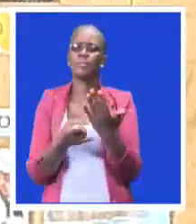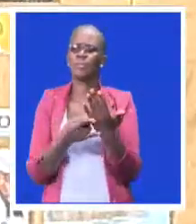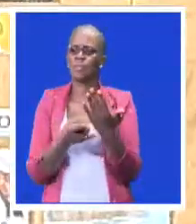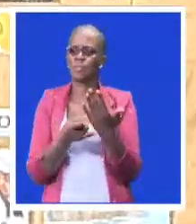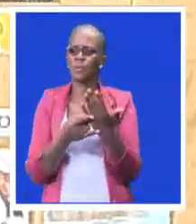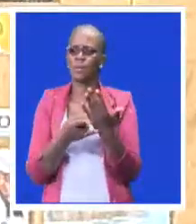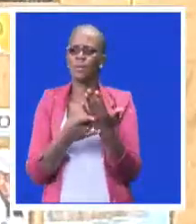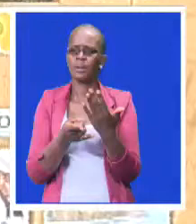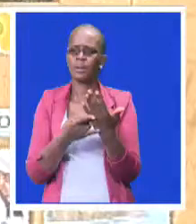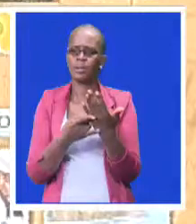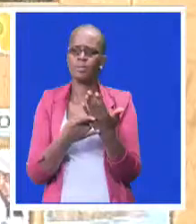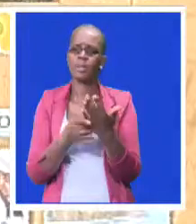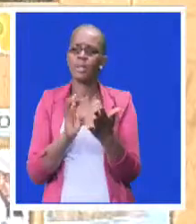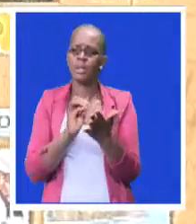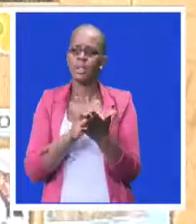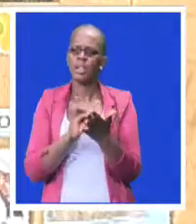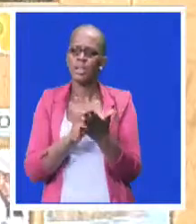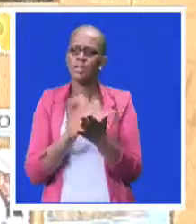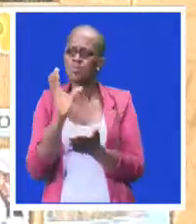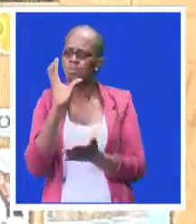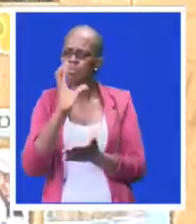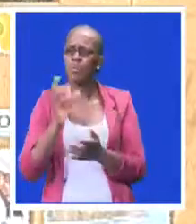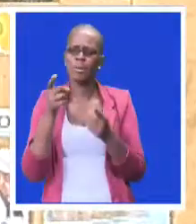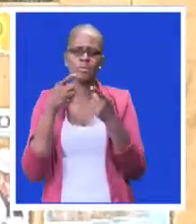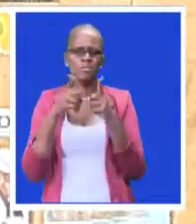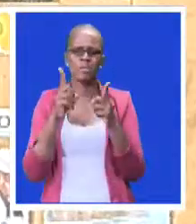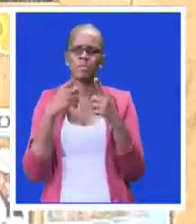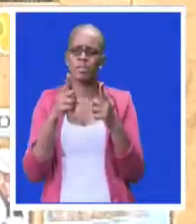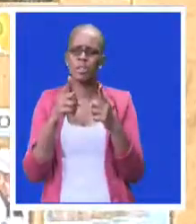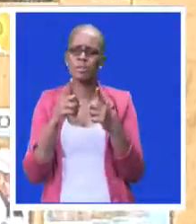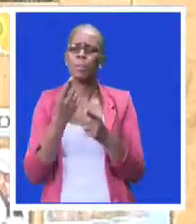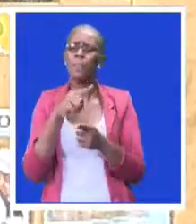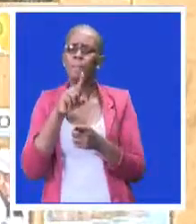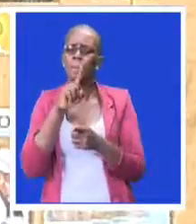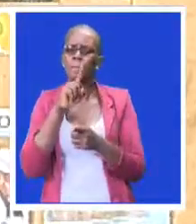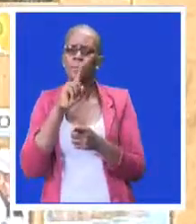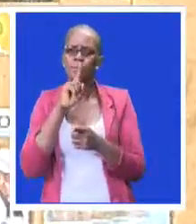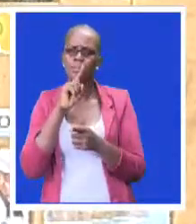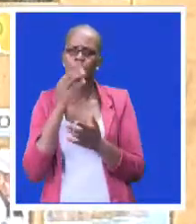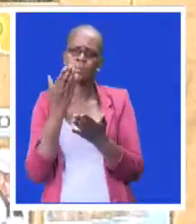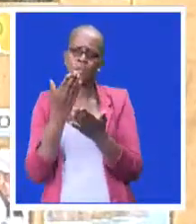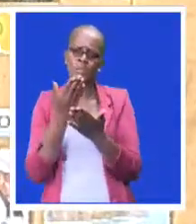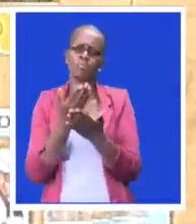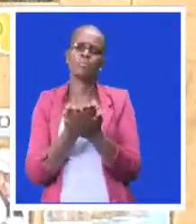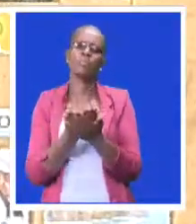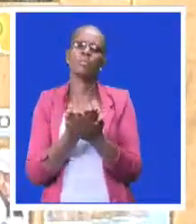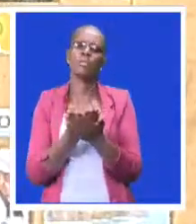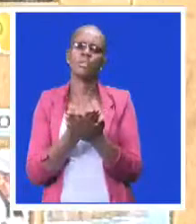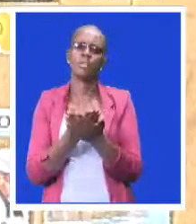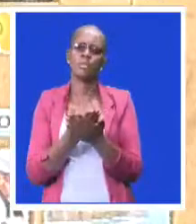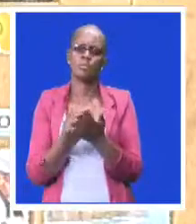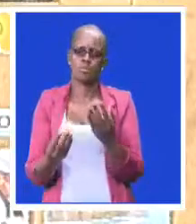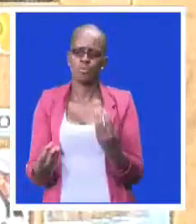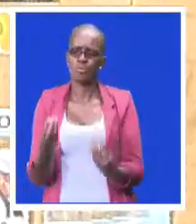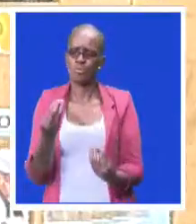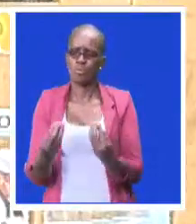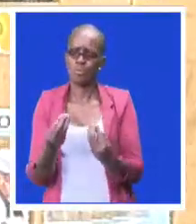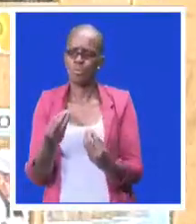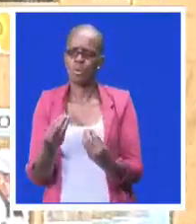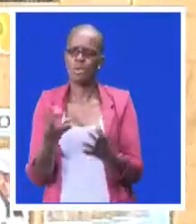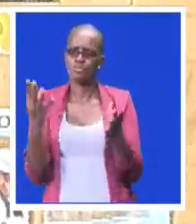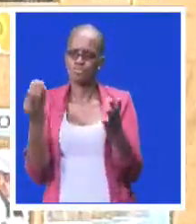some crayons here, beautiful crayons. Right, and we're going to count all these crayons together and